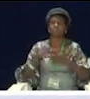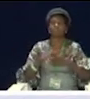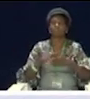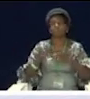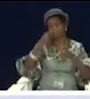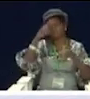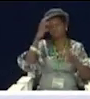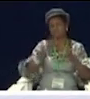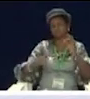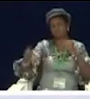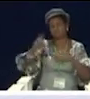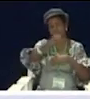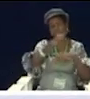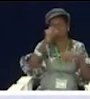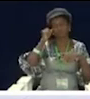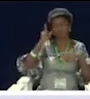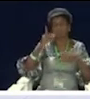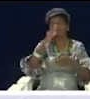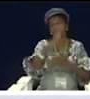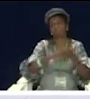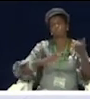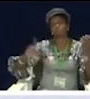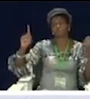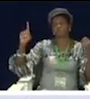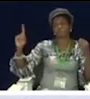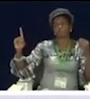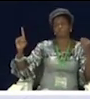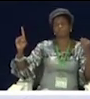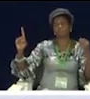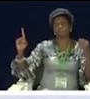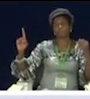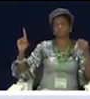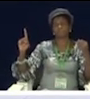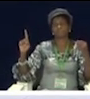Because if you understand someone,